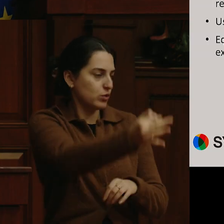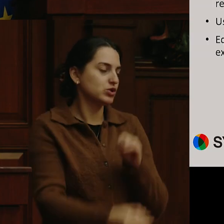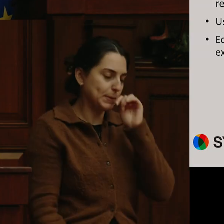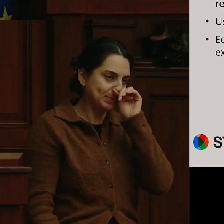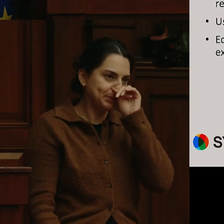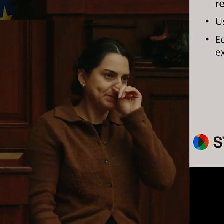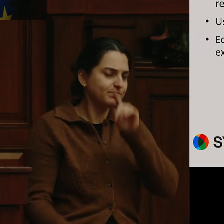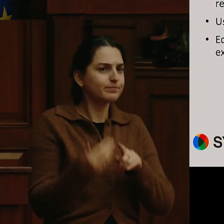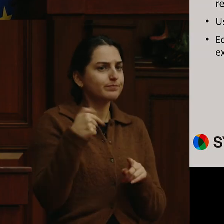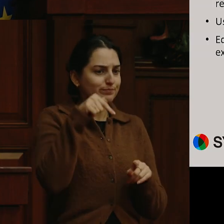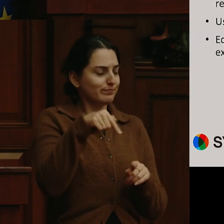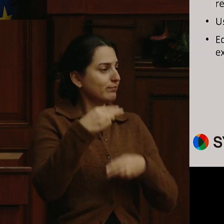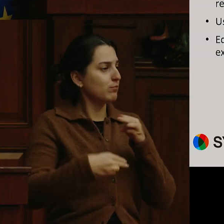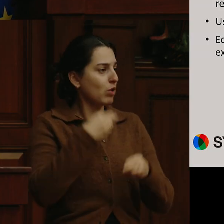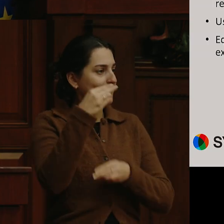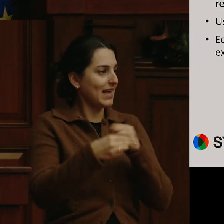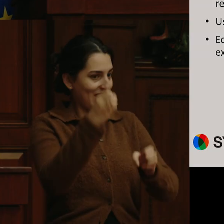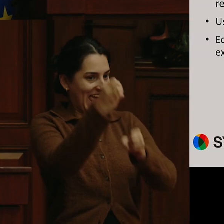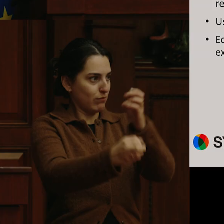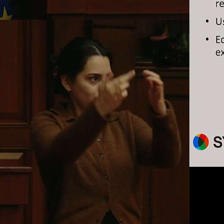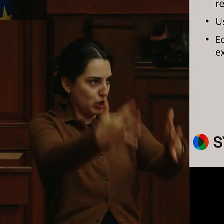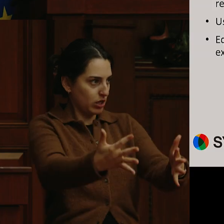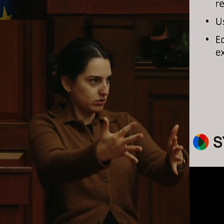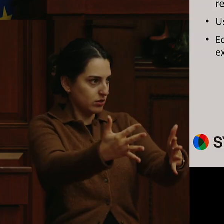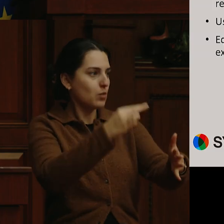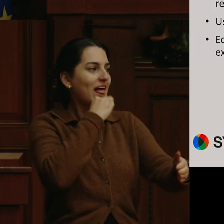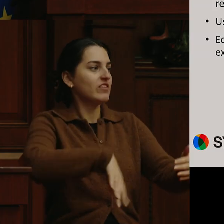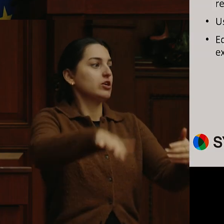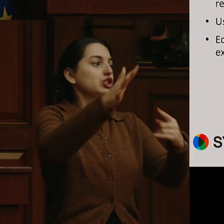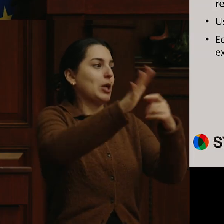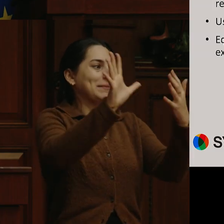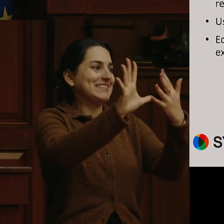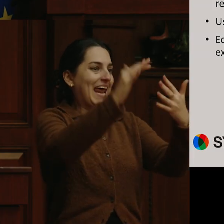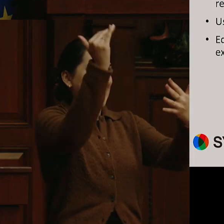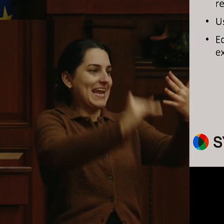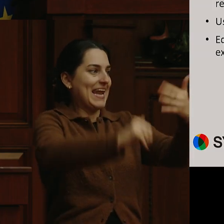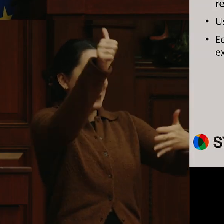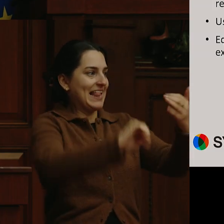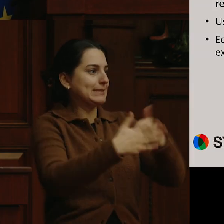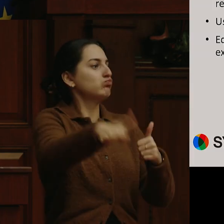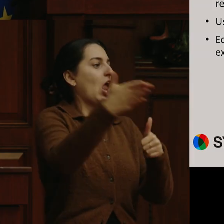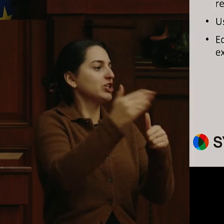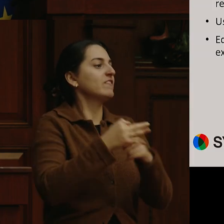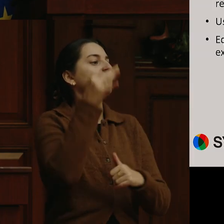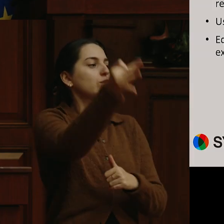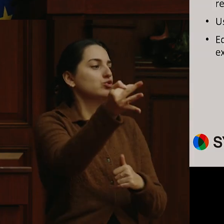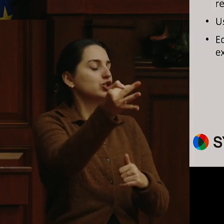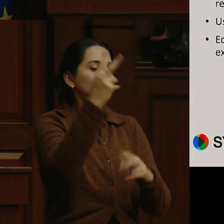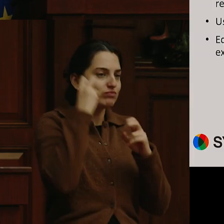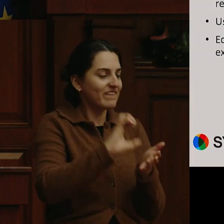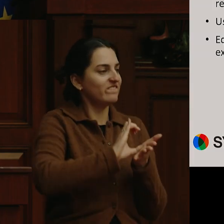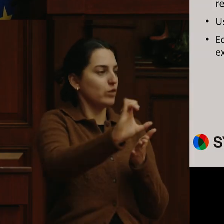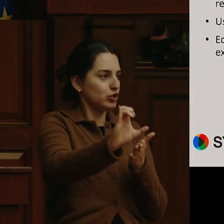So at the end of this process, we will have a top 10 list of priorities for future research and funding to